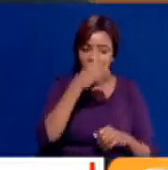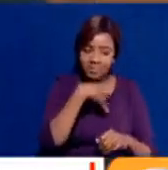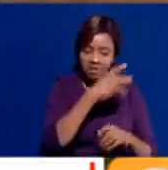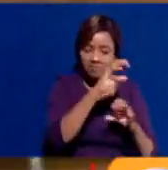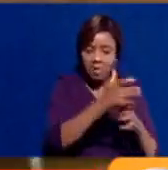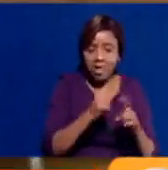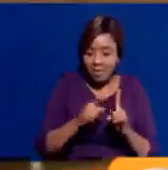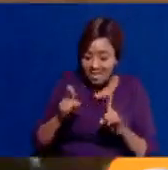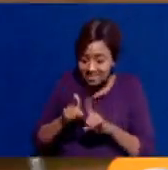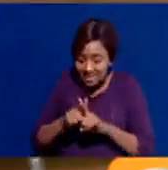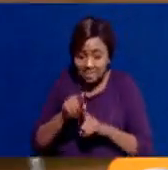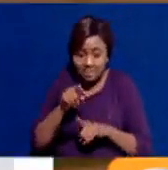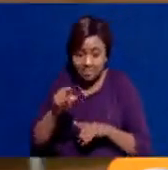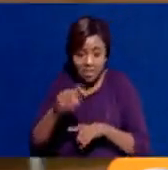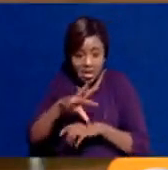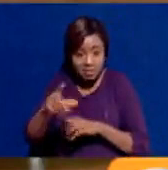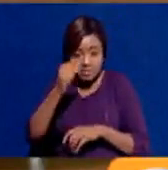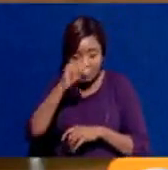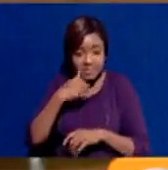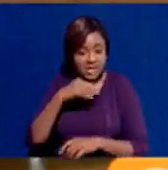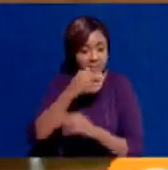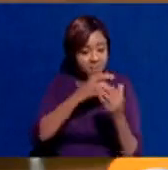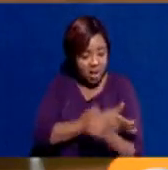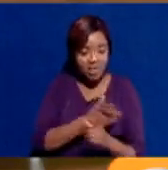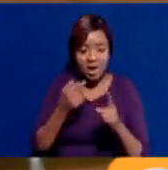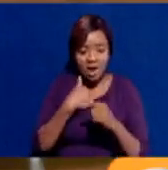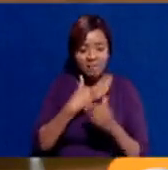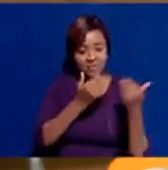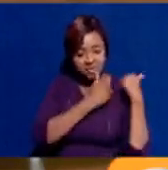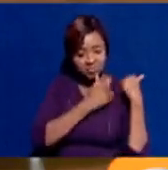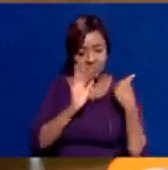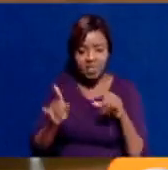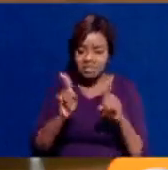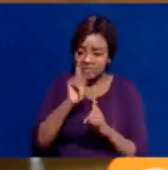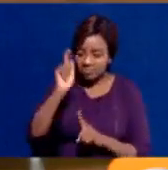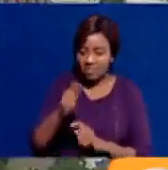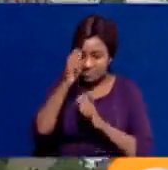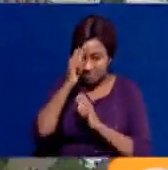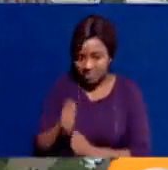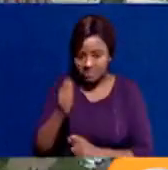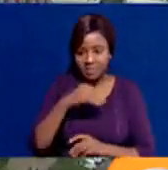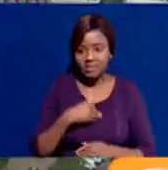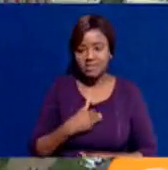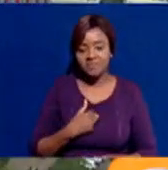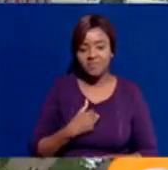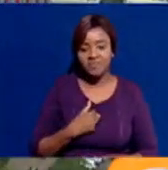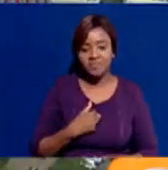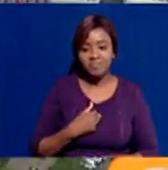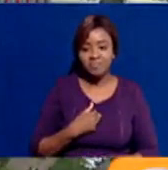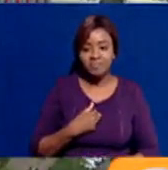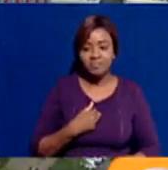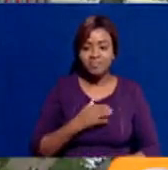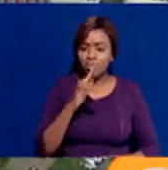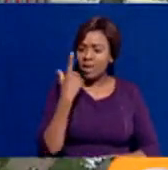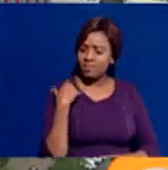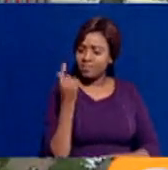county also has its role, and the county also will be respected and play its role. It is our. His statement coming against the backdrop